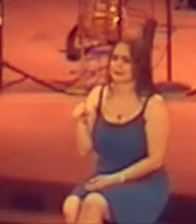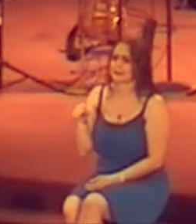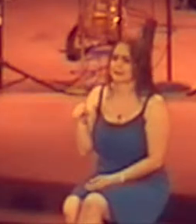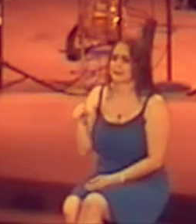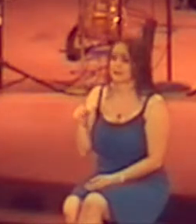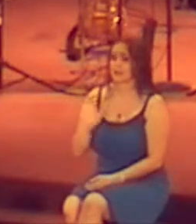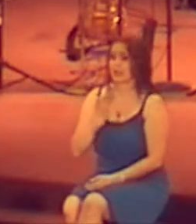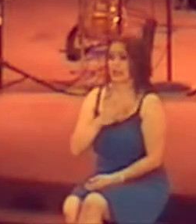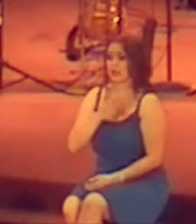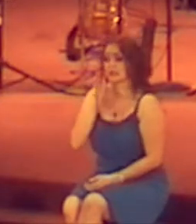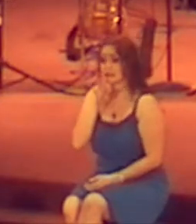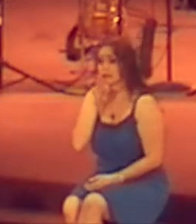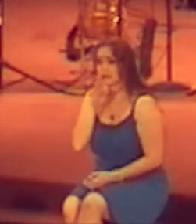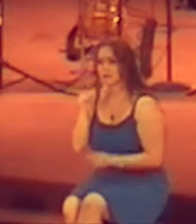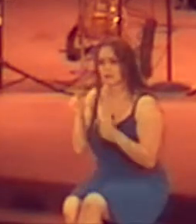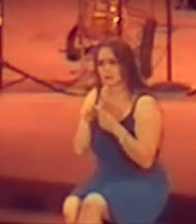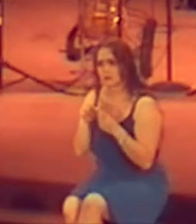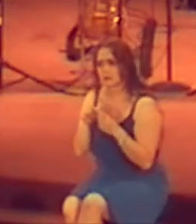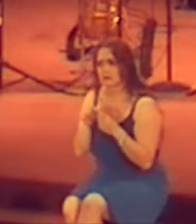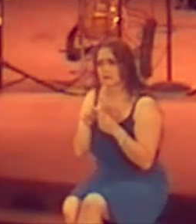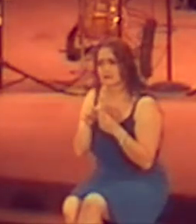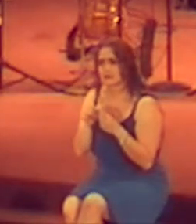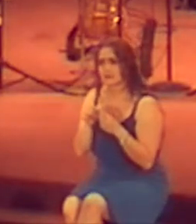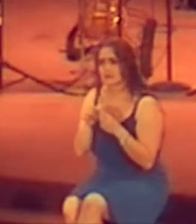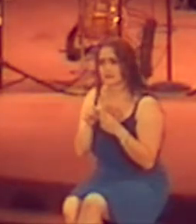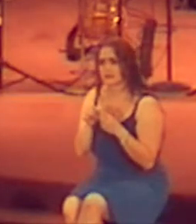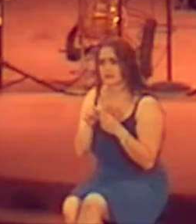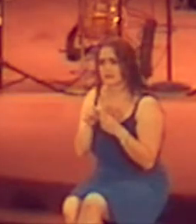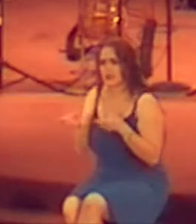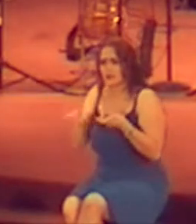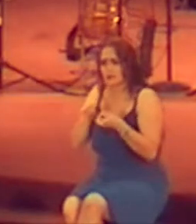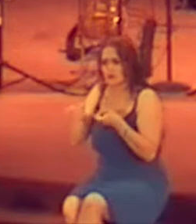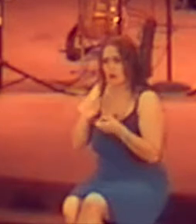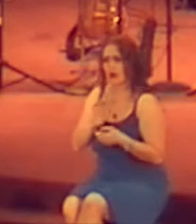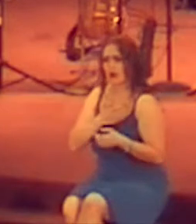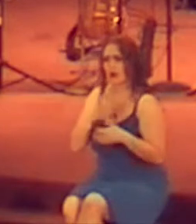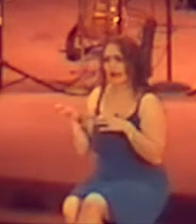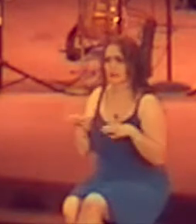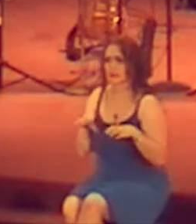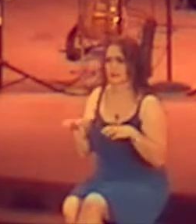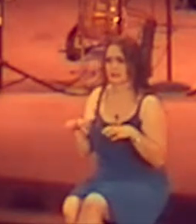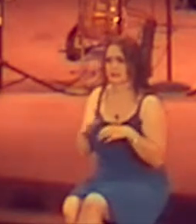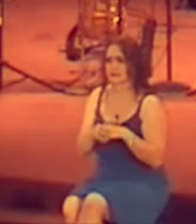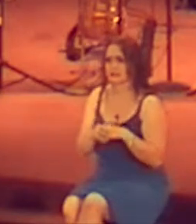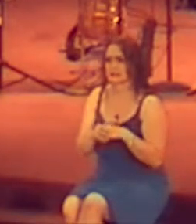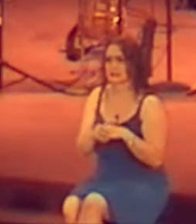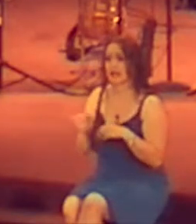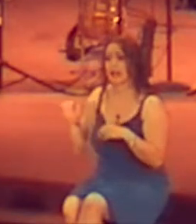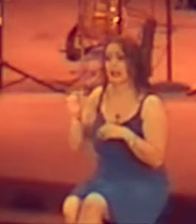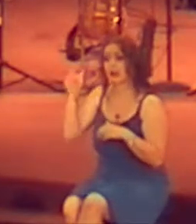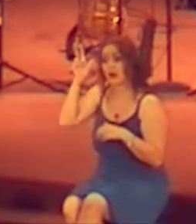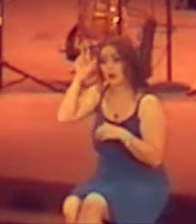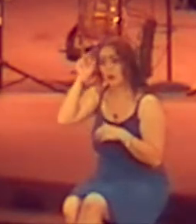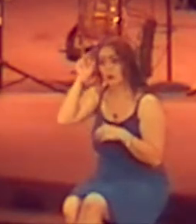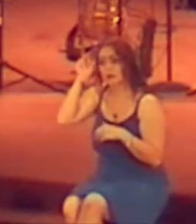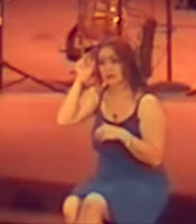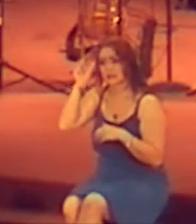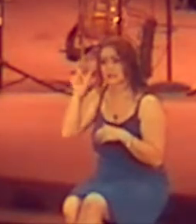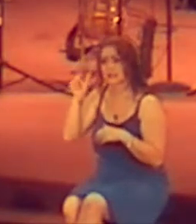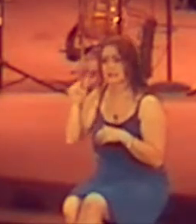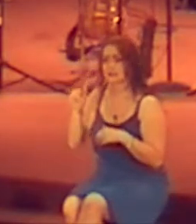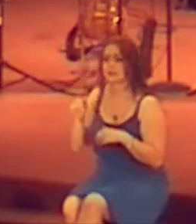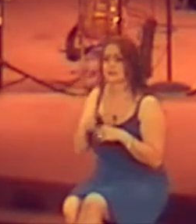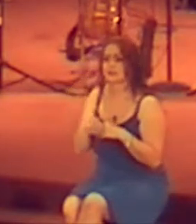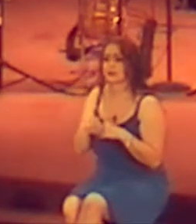Our speech, our words, they tend to dictate a lot of our actions. Like a horse and the bridle in its mouth, the